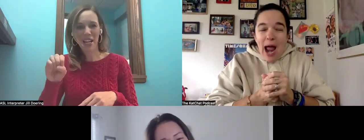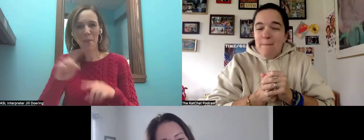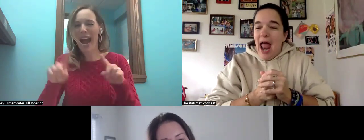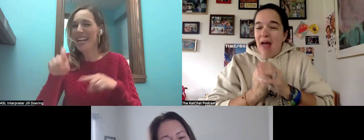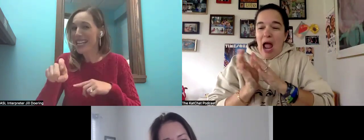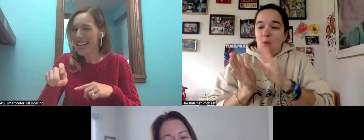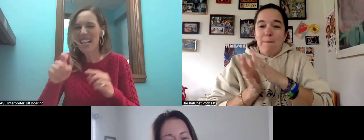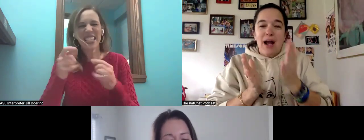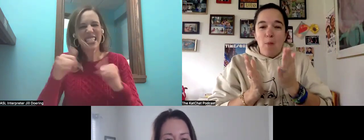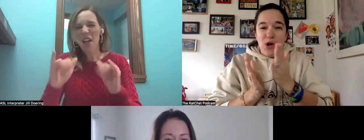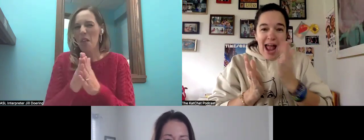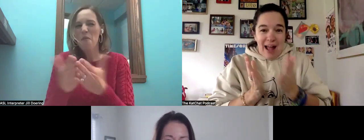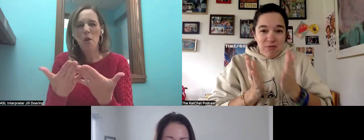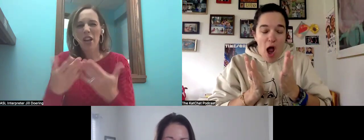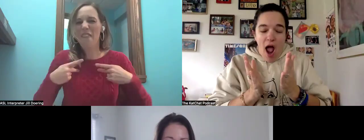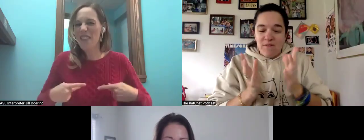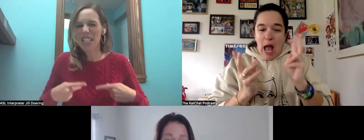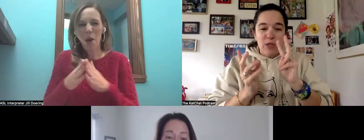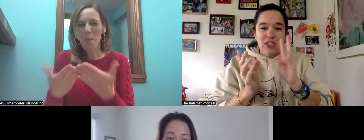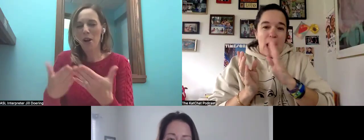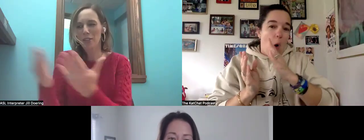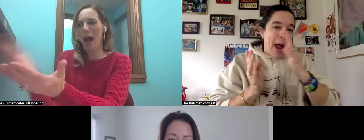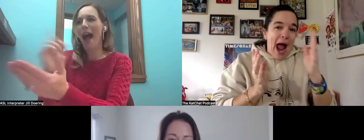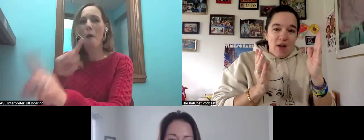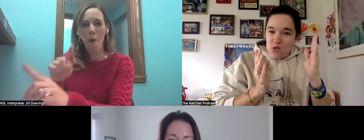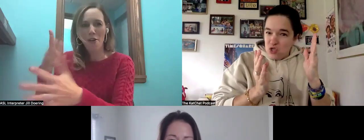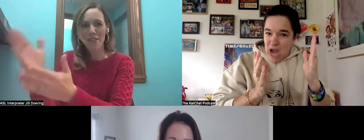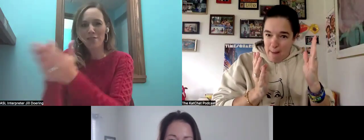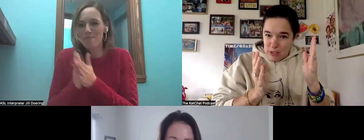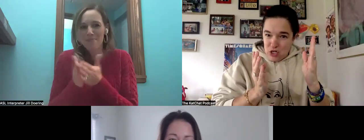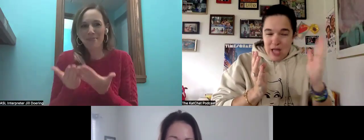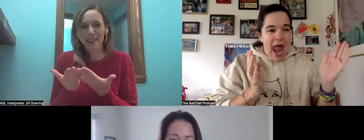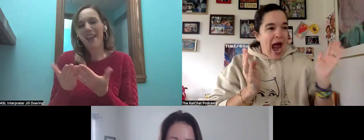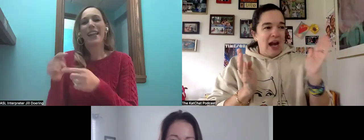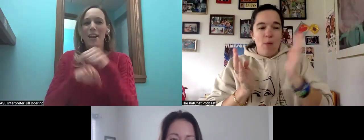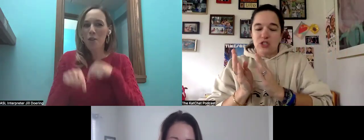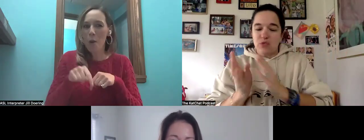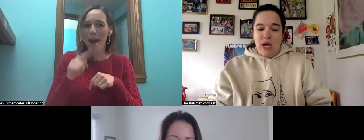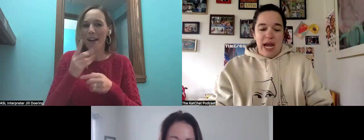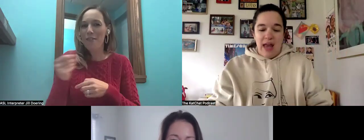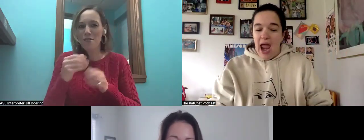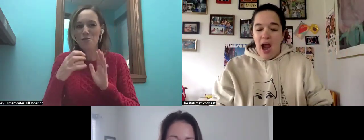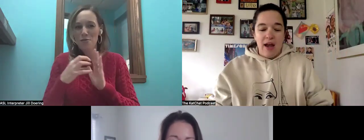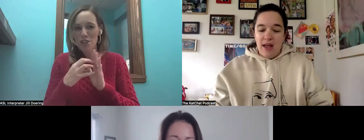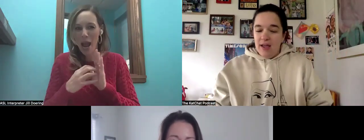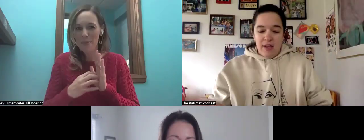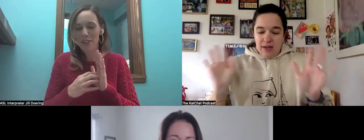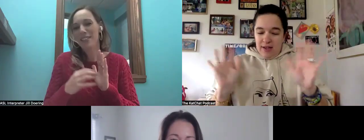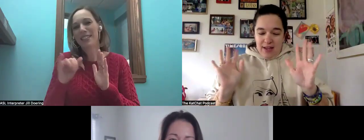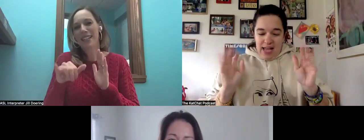order them and I will pick up where I left off and I would just like, go back a few chapters and I would just read